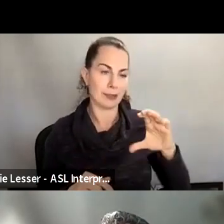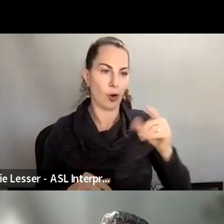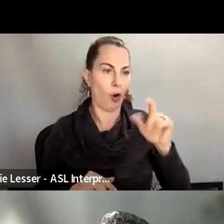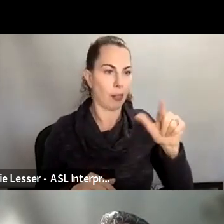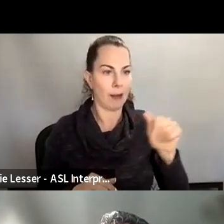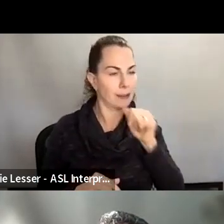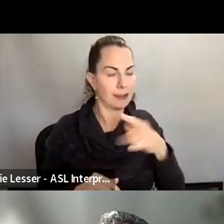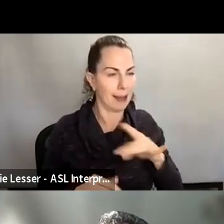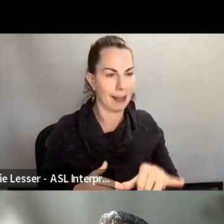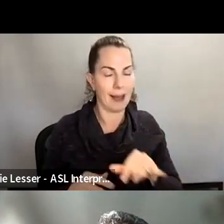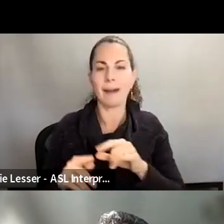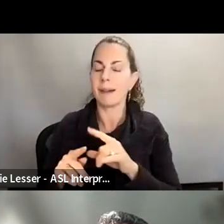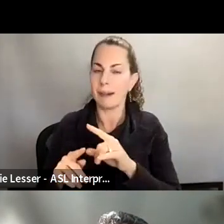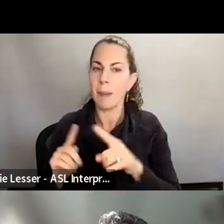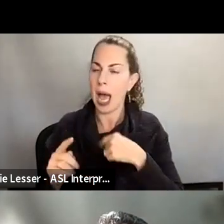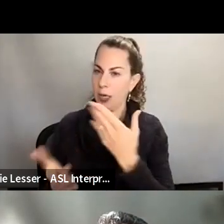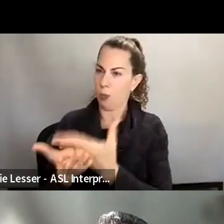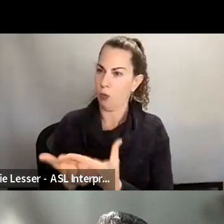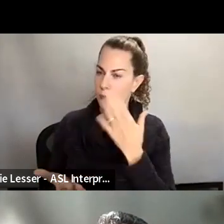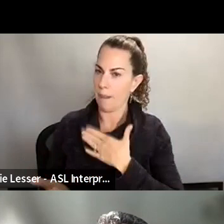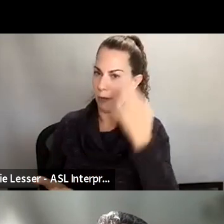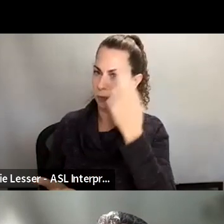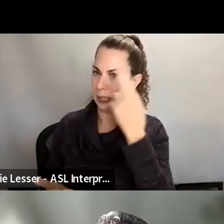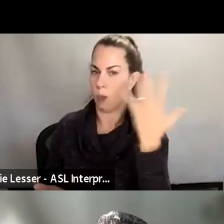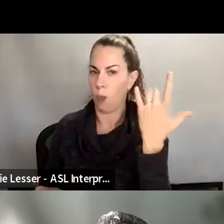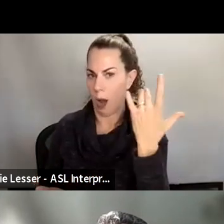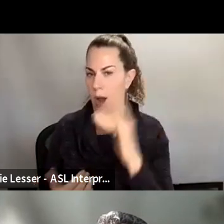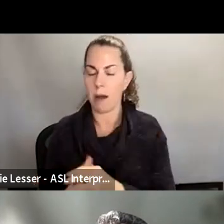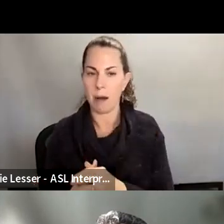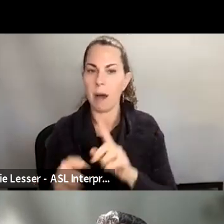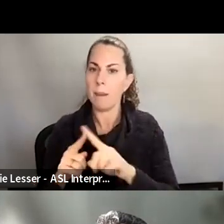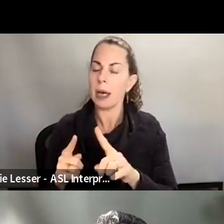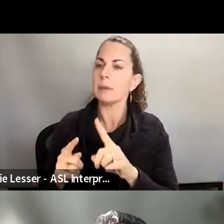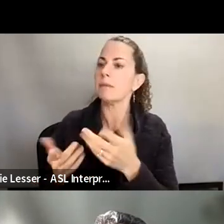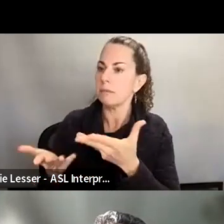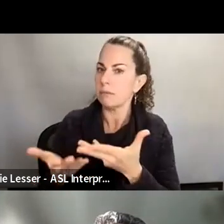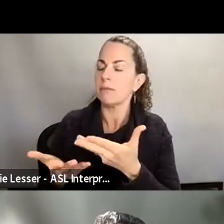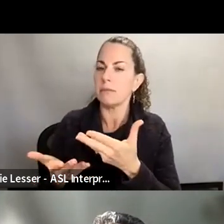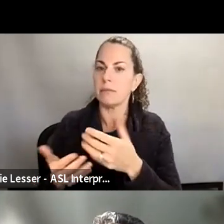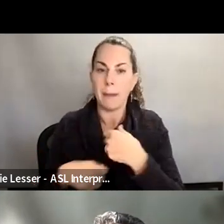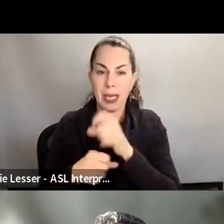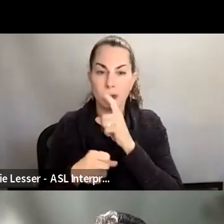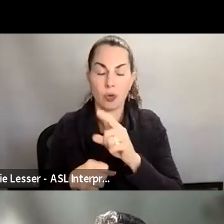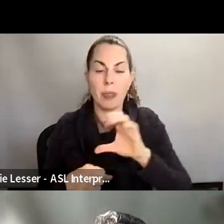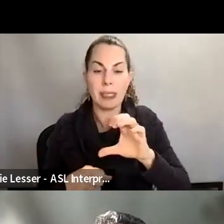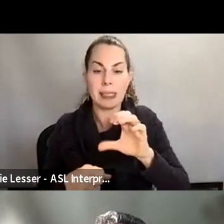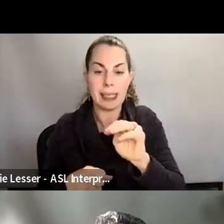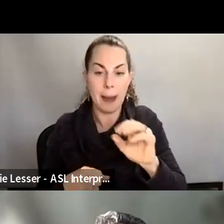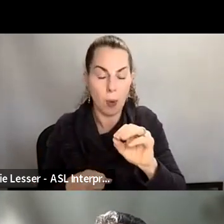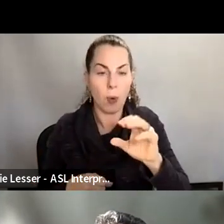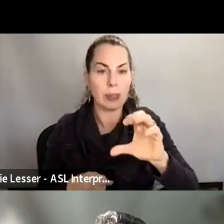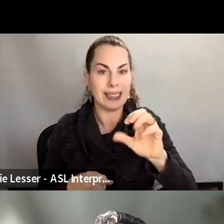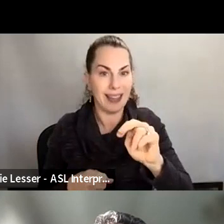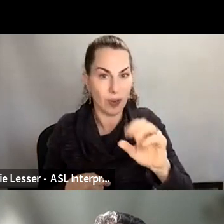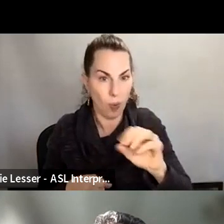reasons why, and we had to do audits of charts, etc. But get them on board, get the CMO, get the CNO on board,